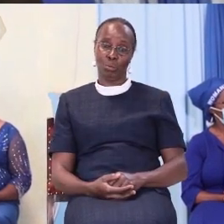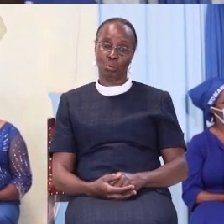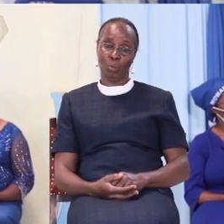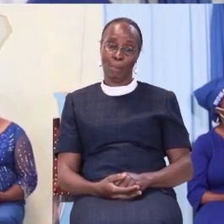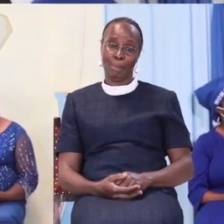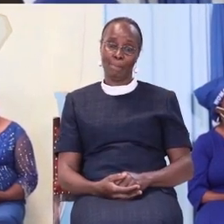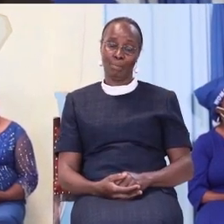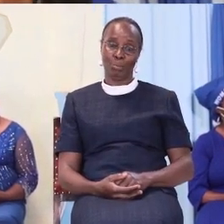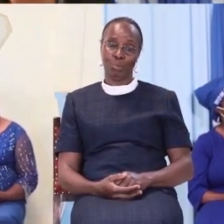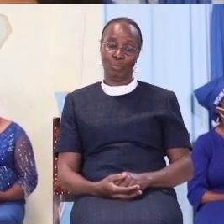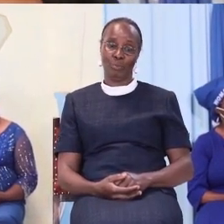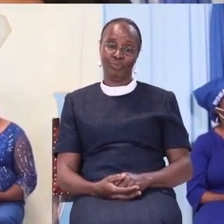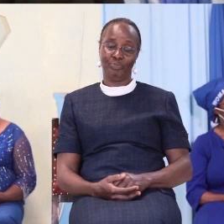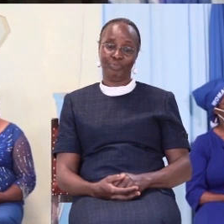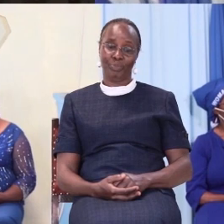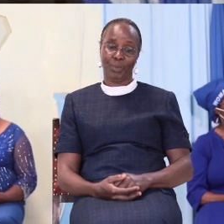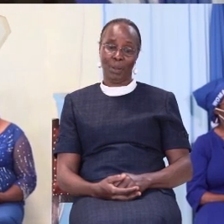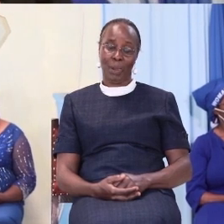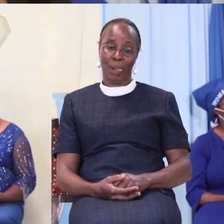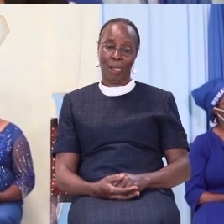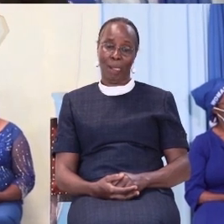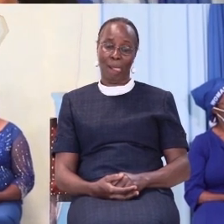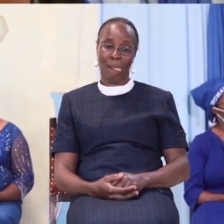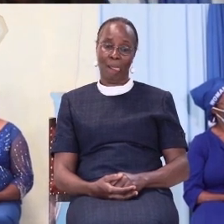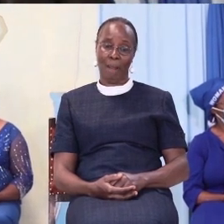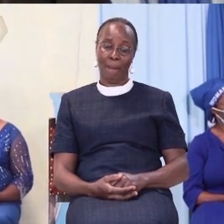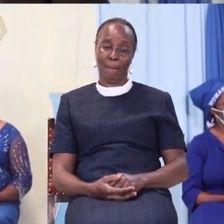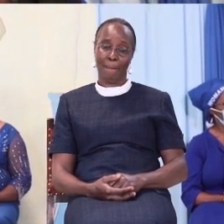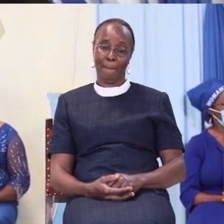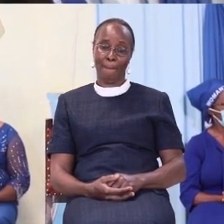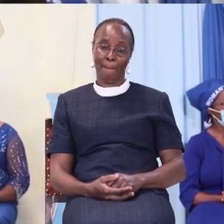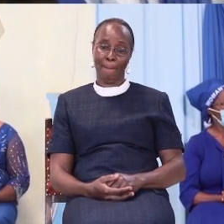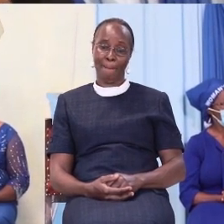fire, and others say that is a